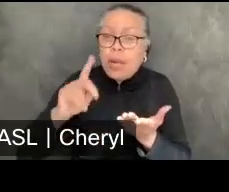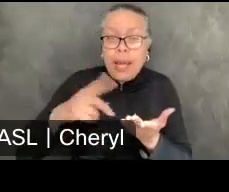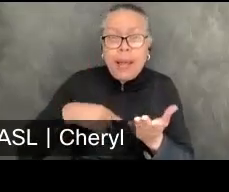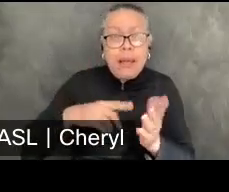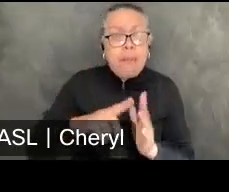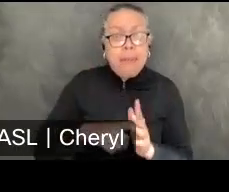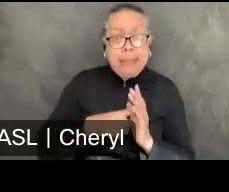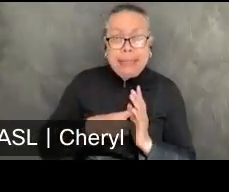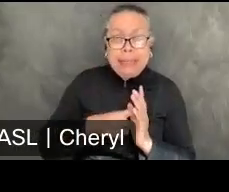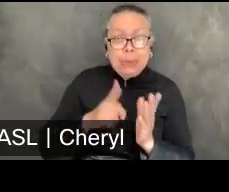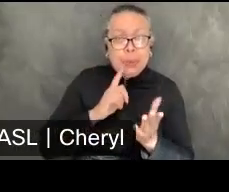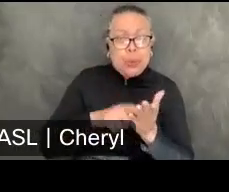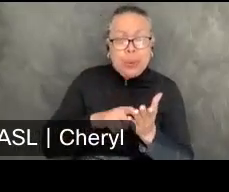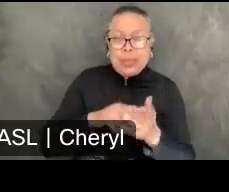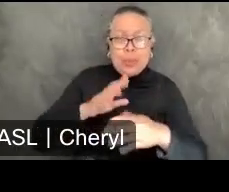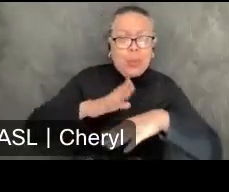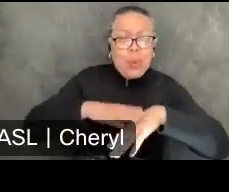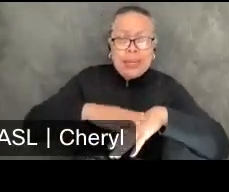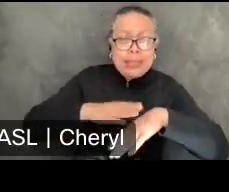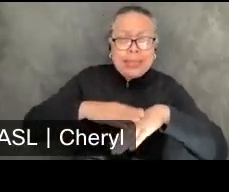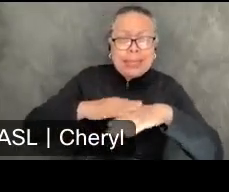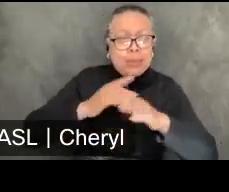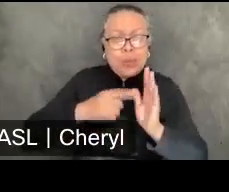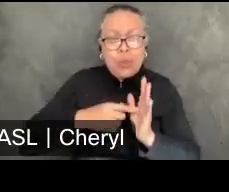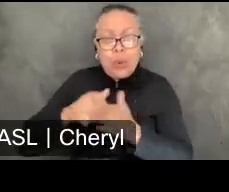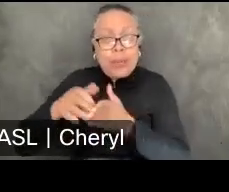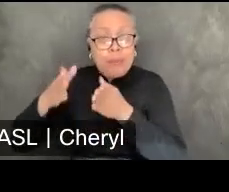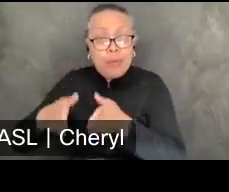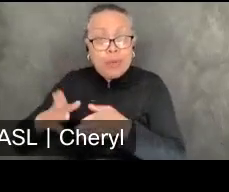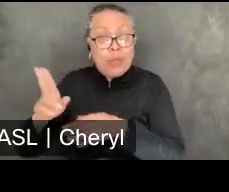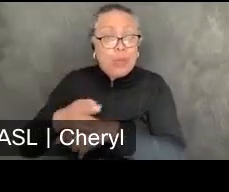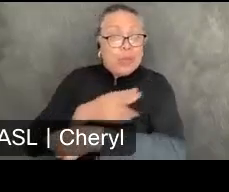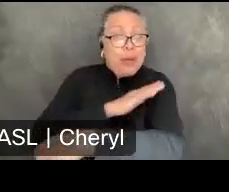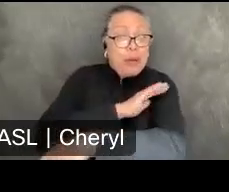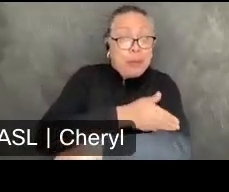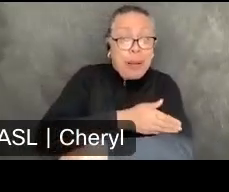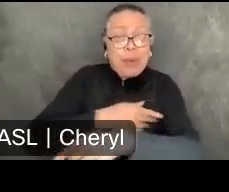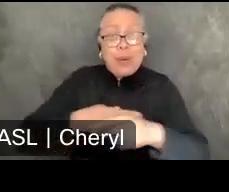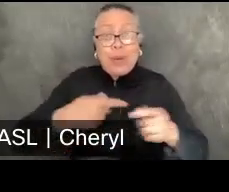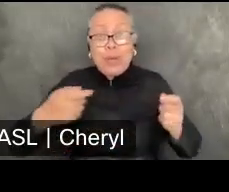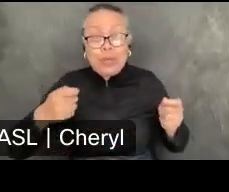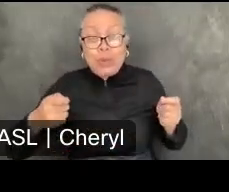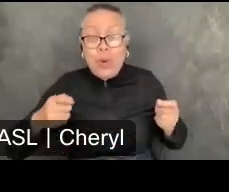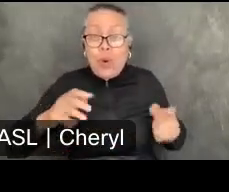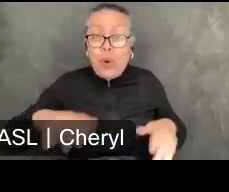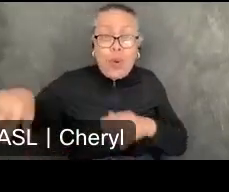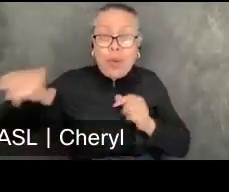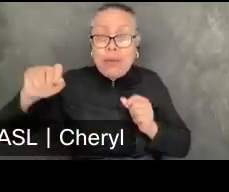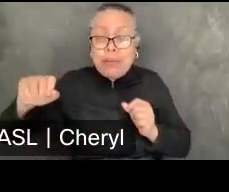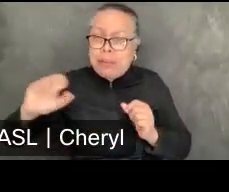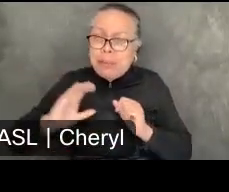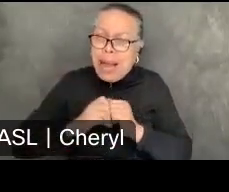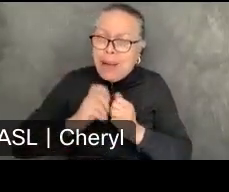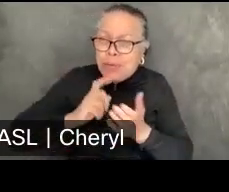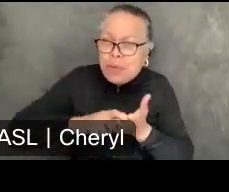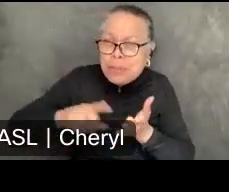signs of a partner who is seeking to use power and control? Right? And we can offer some of that information